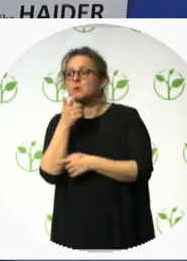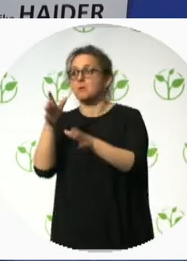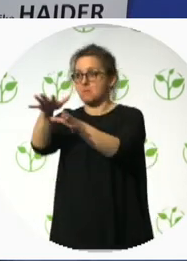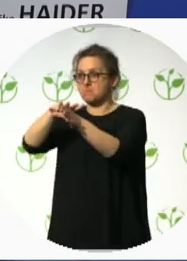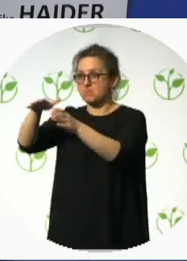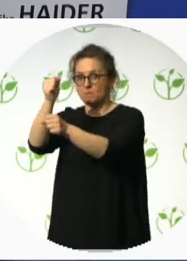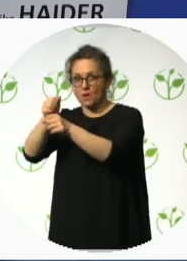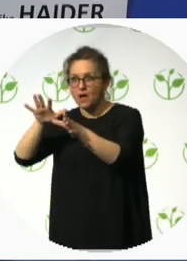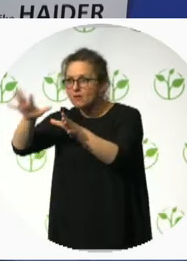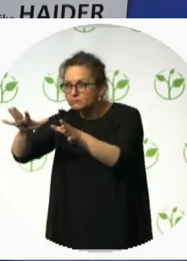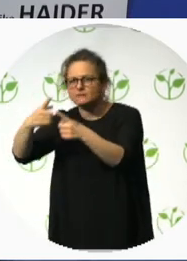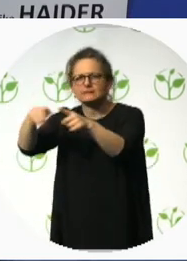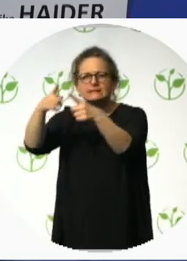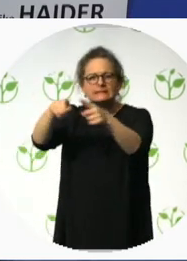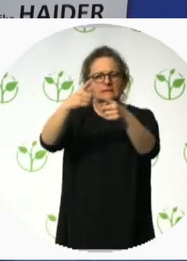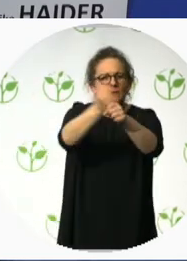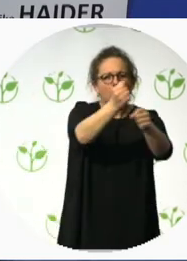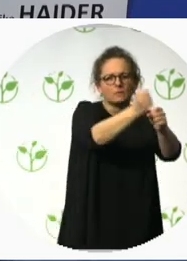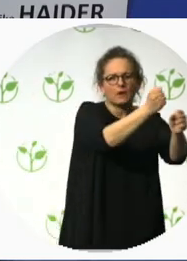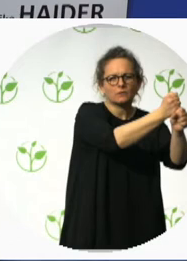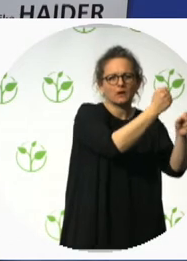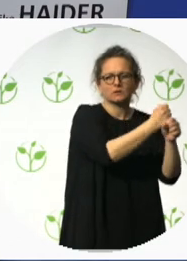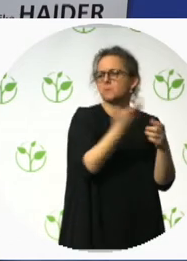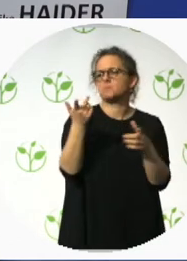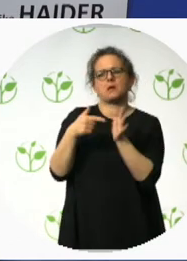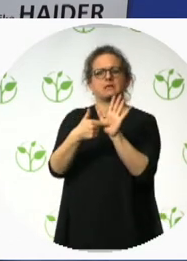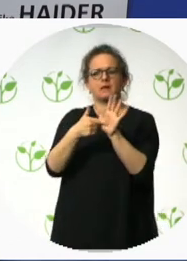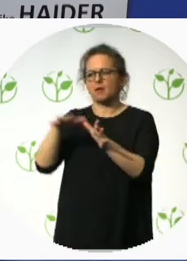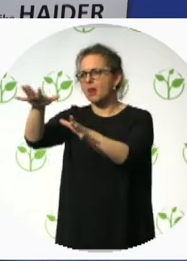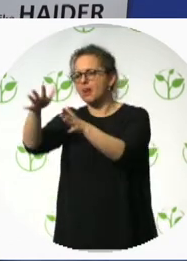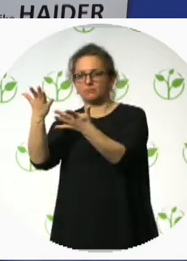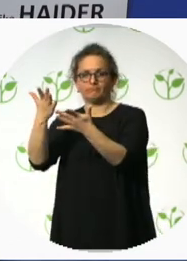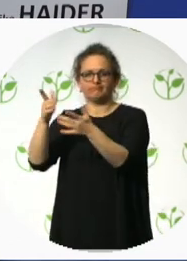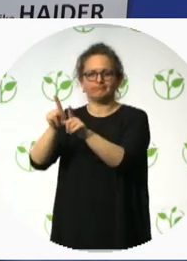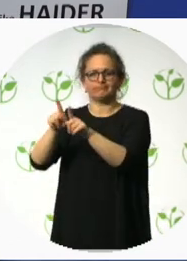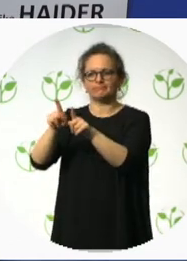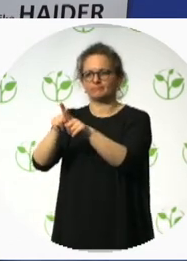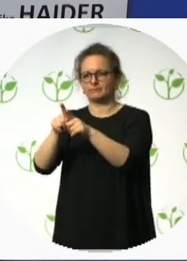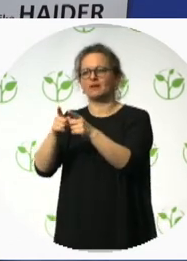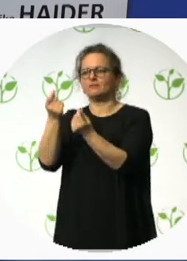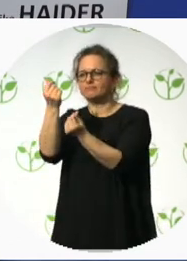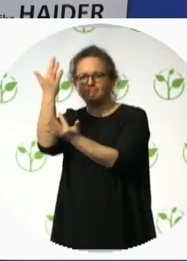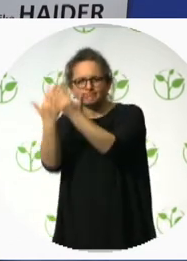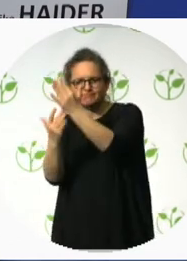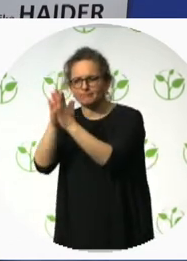make bookholding or you need a program for a technician program,